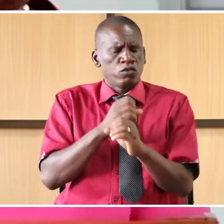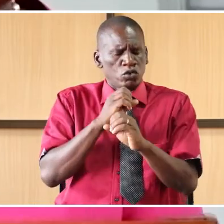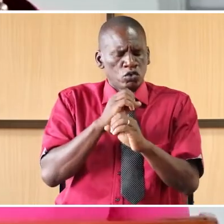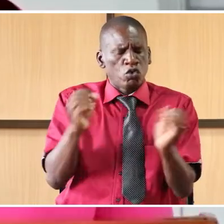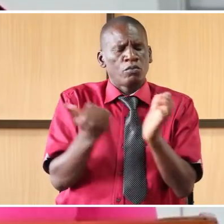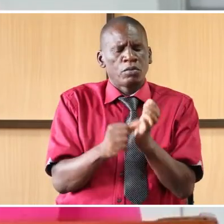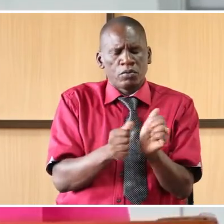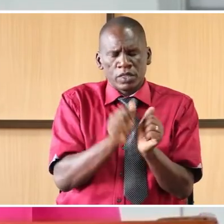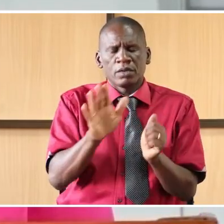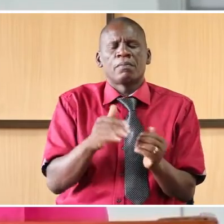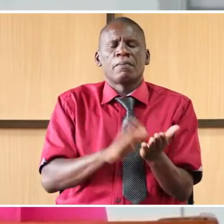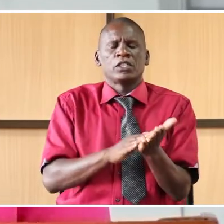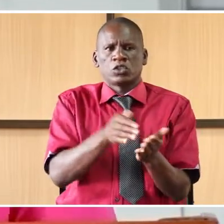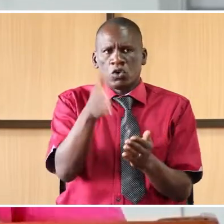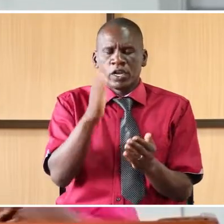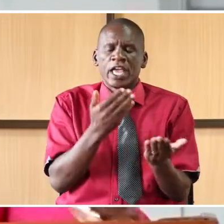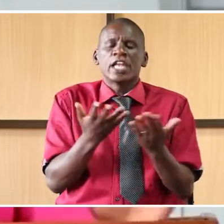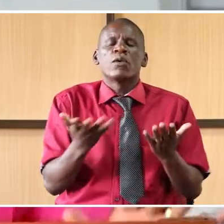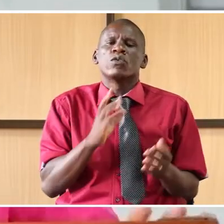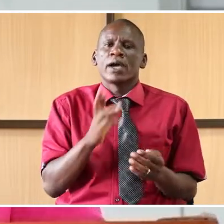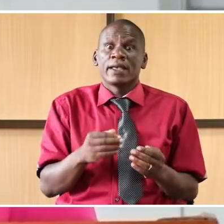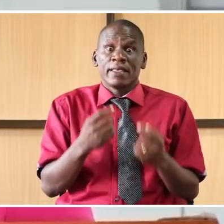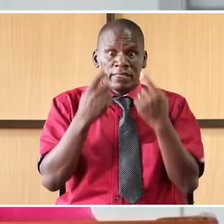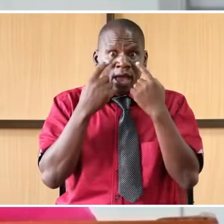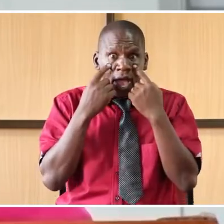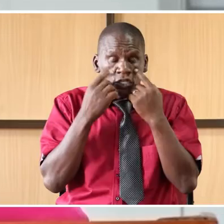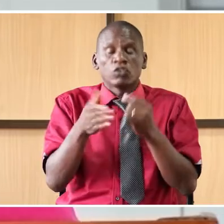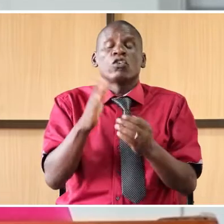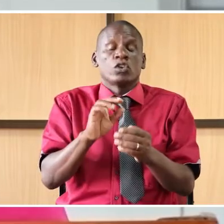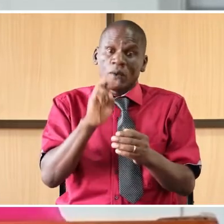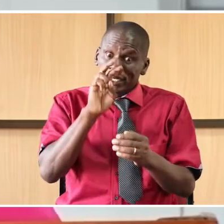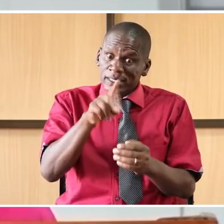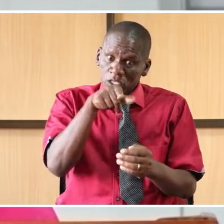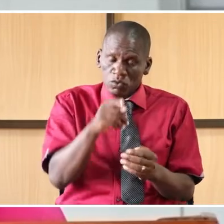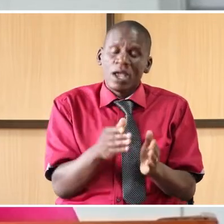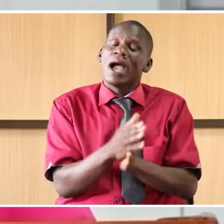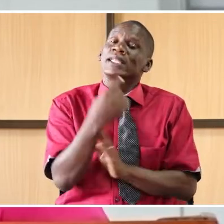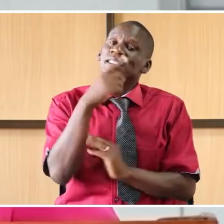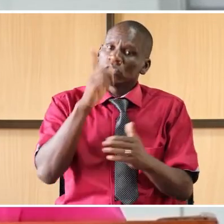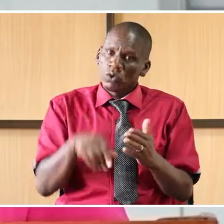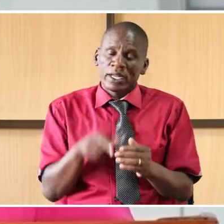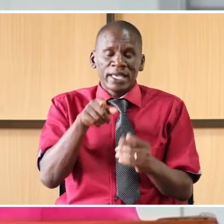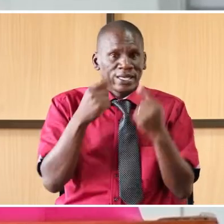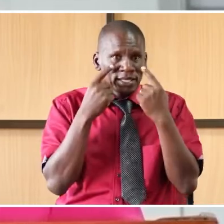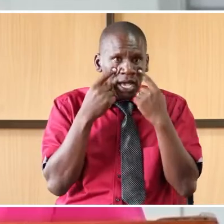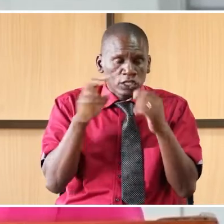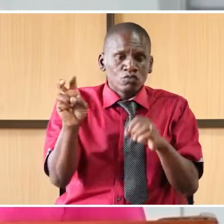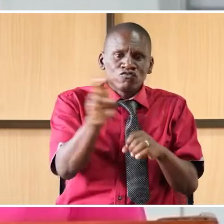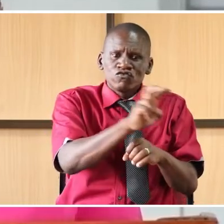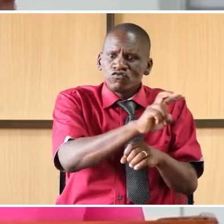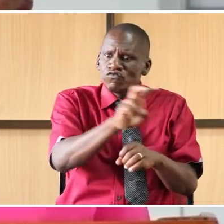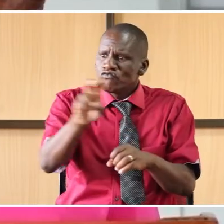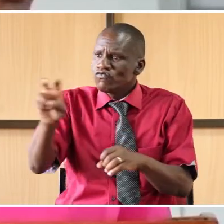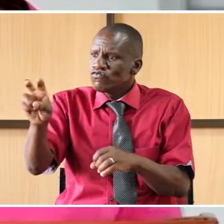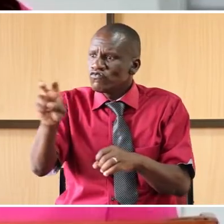Him." Praise God. Wherever you are, the eyes of the Lord are upon you. And He says, His eyes are running